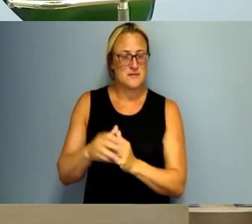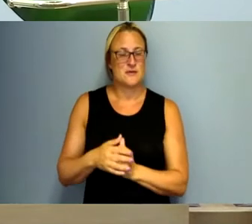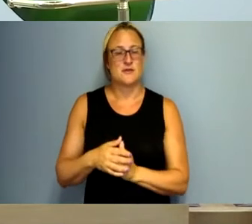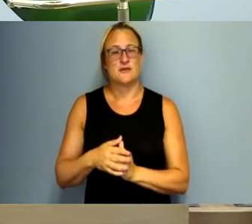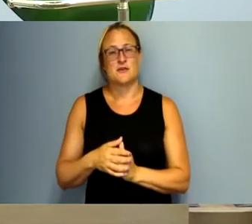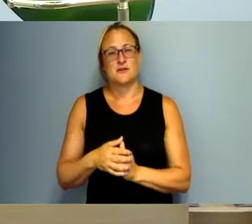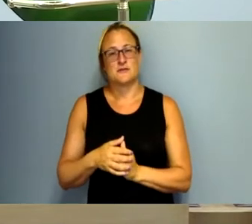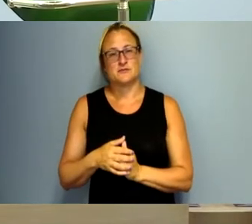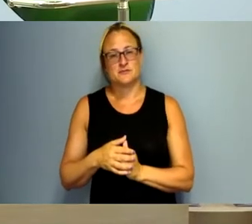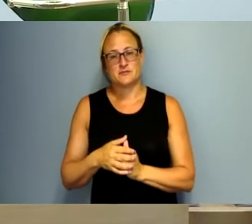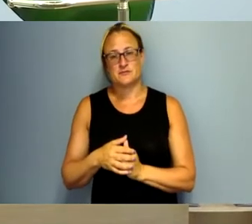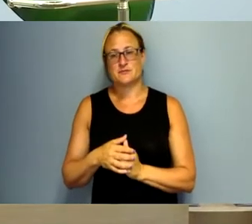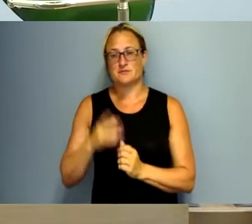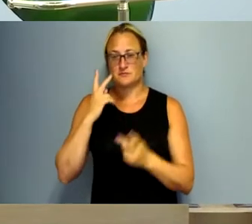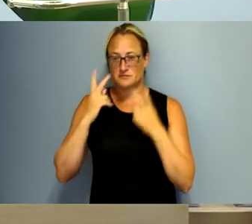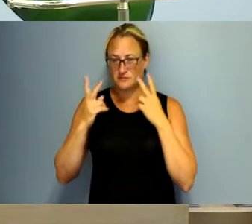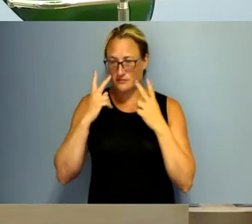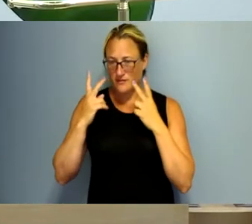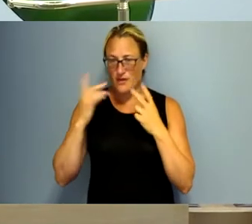2019, watching the returns come in,